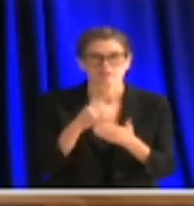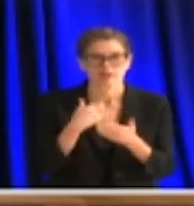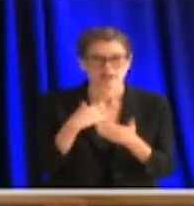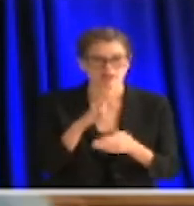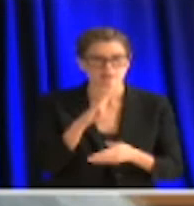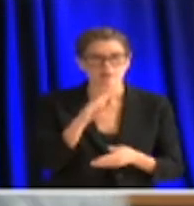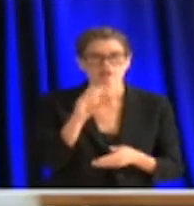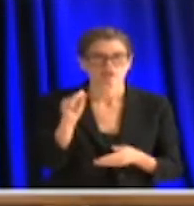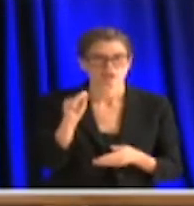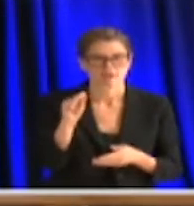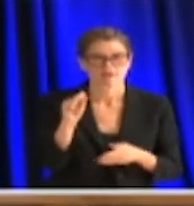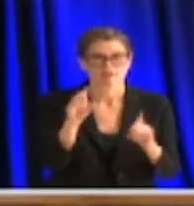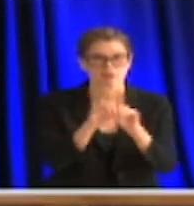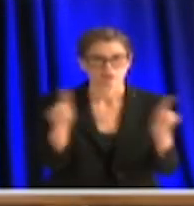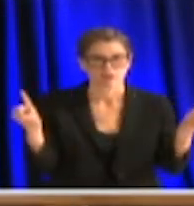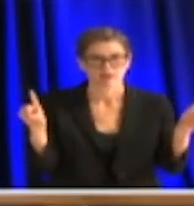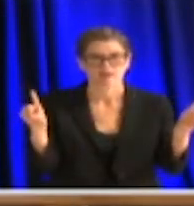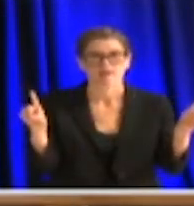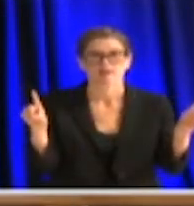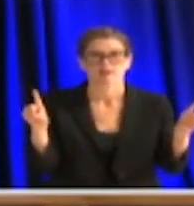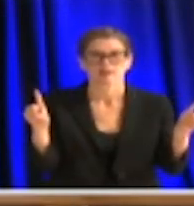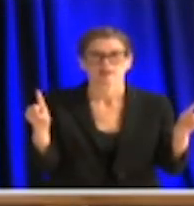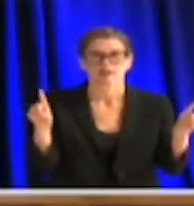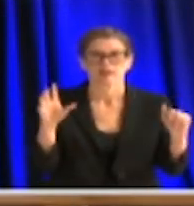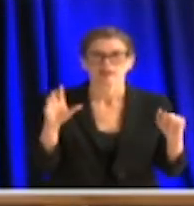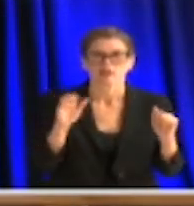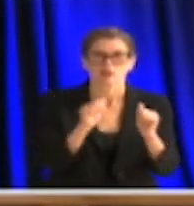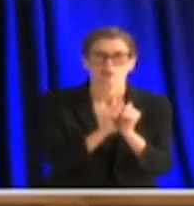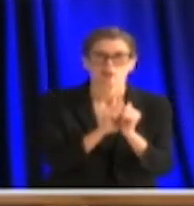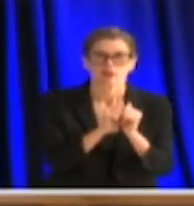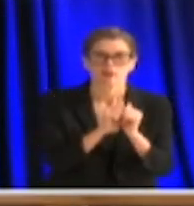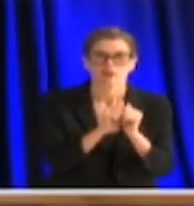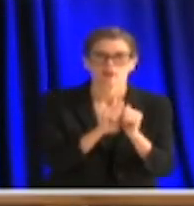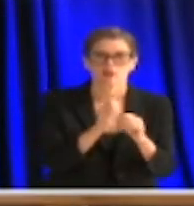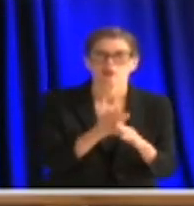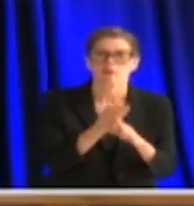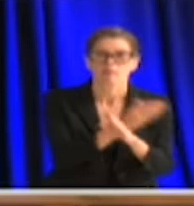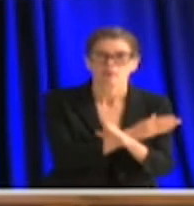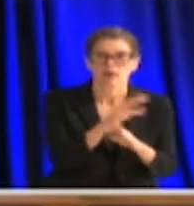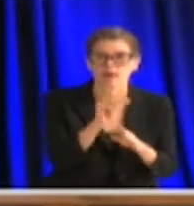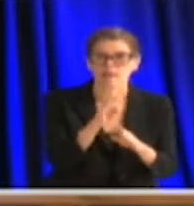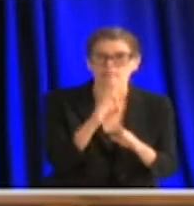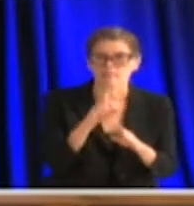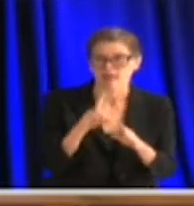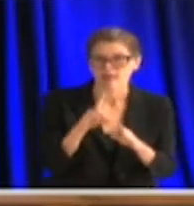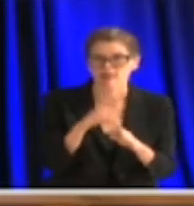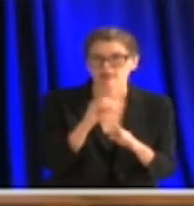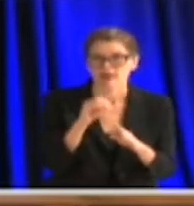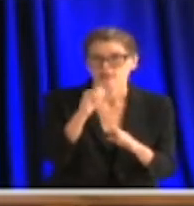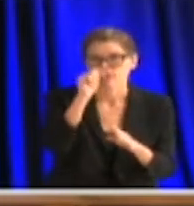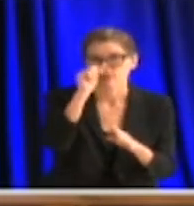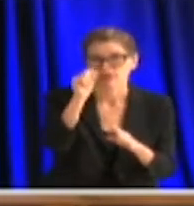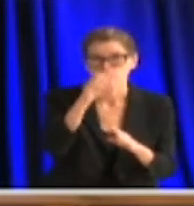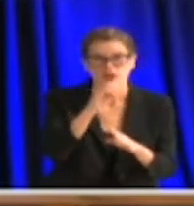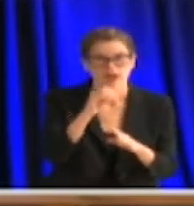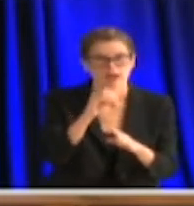of Science degree in biology and pre-med. And Hank and I are so very proud